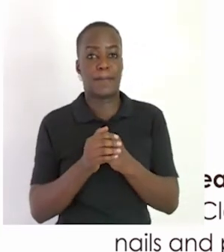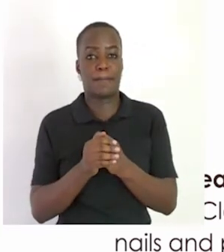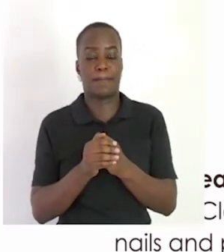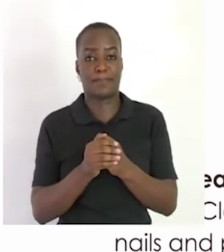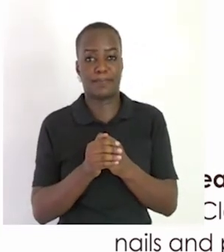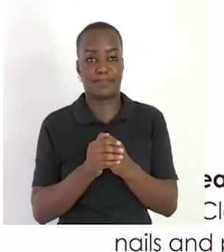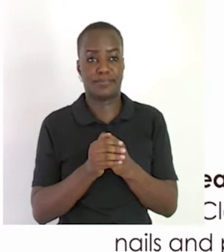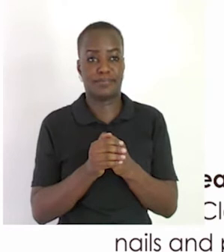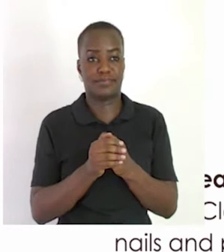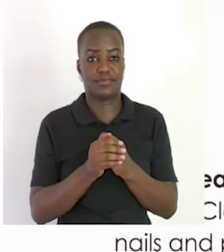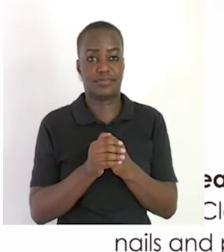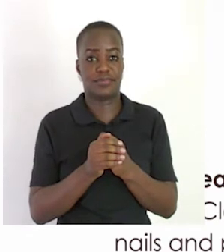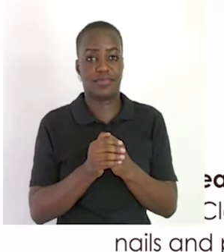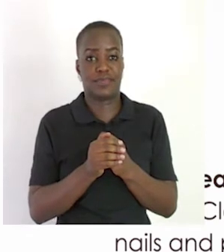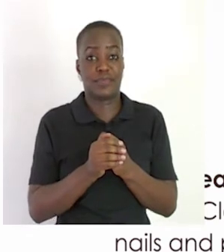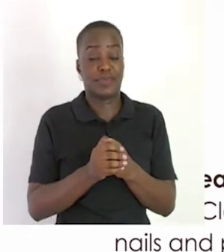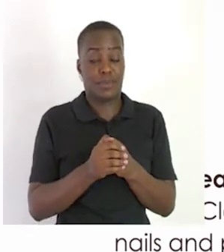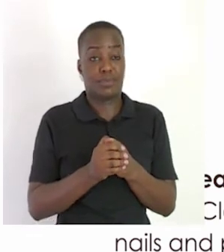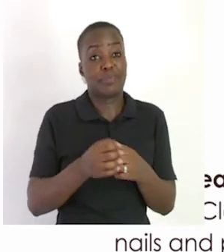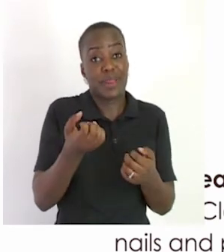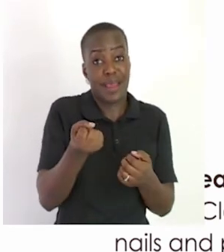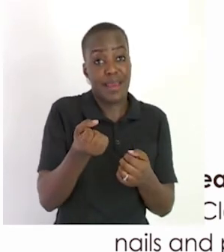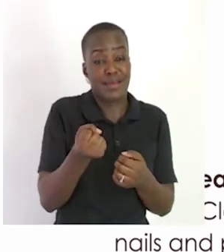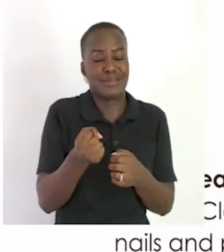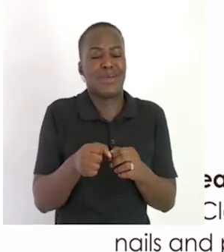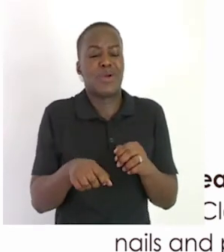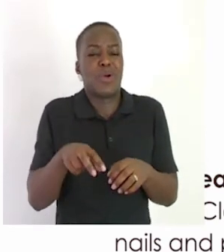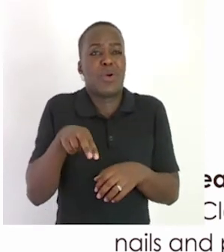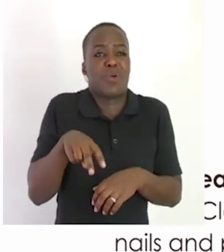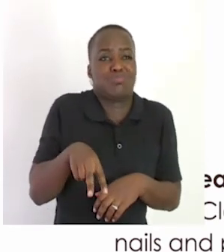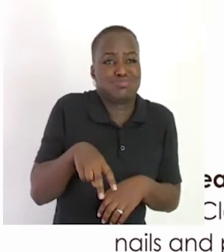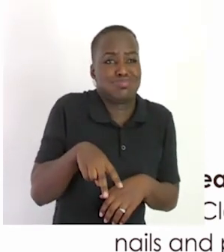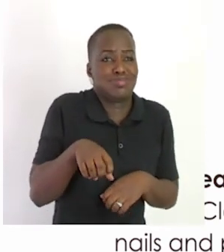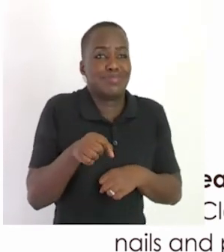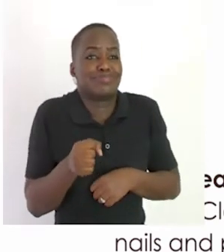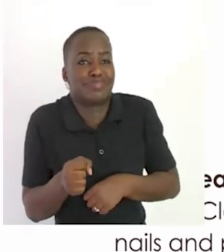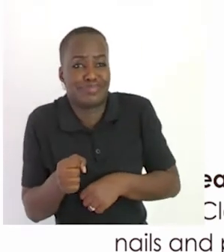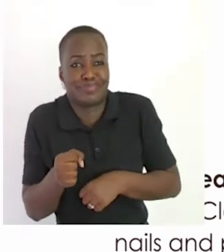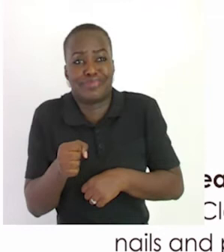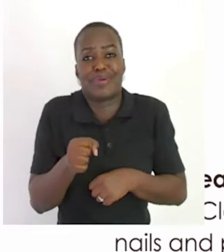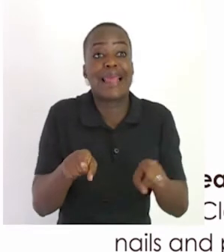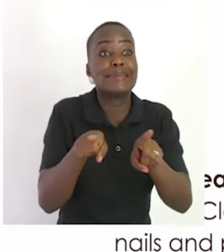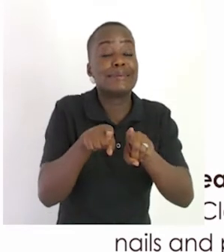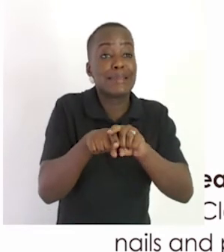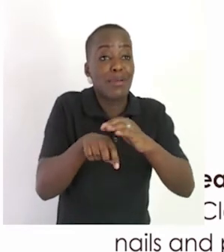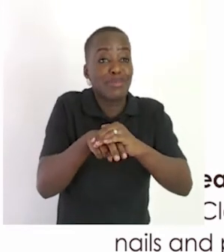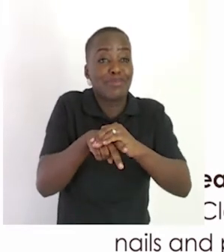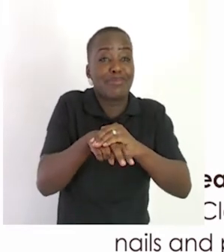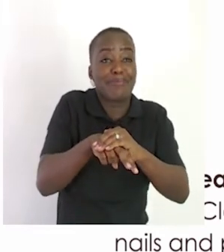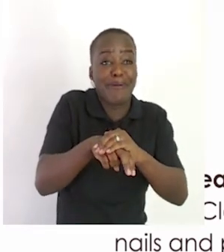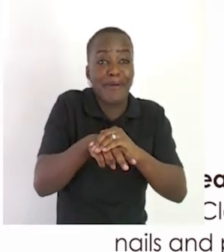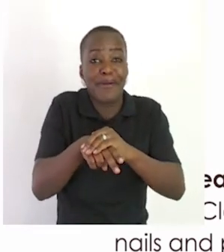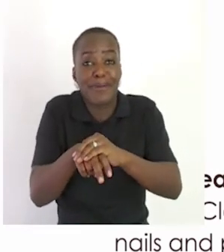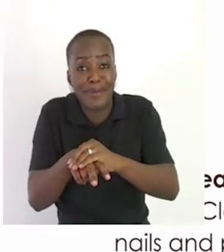ticket stall. She moves as slow as a snail sails, but calls to